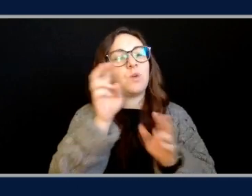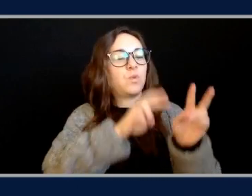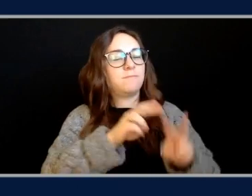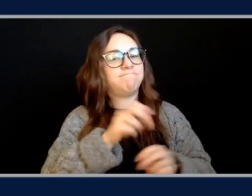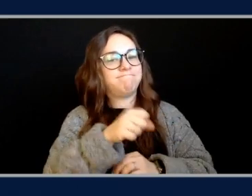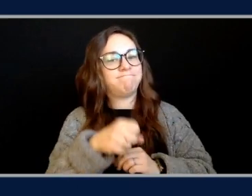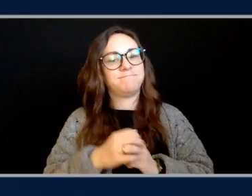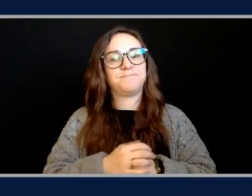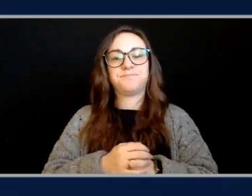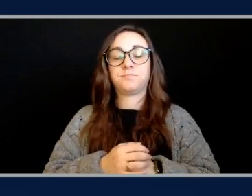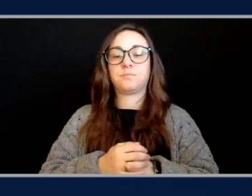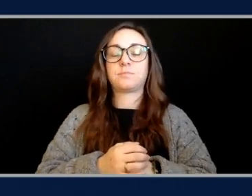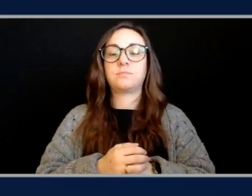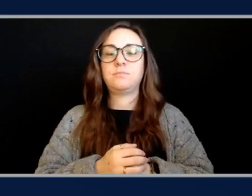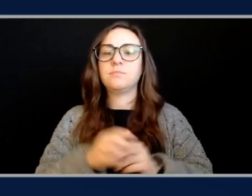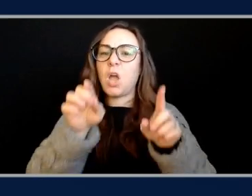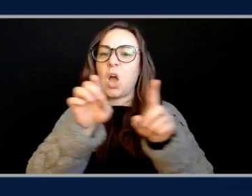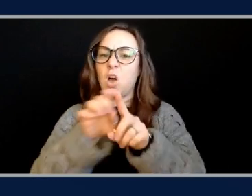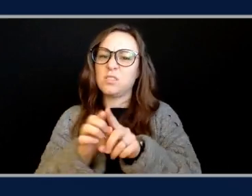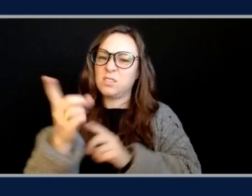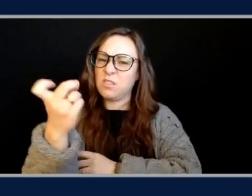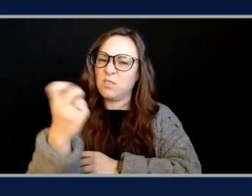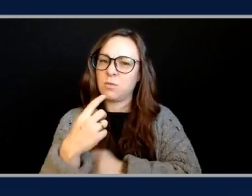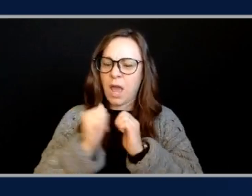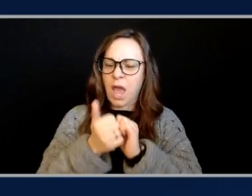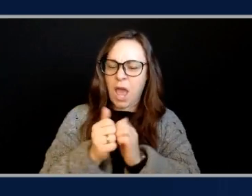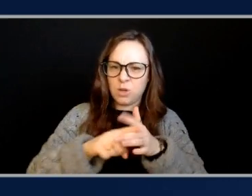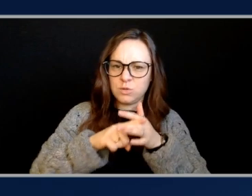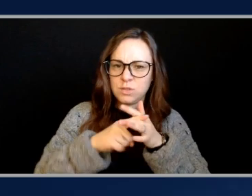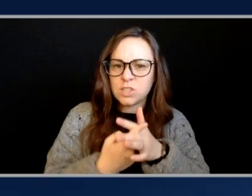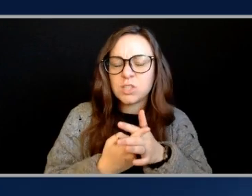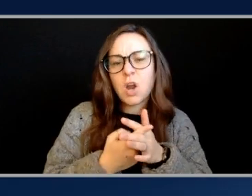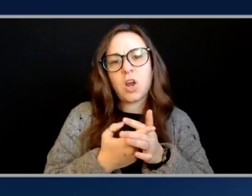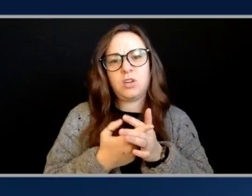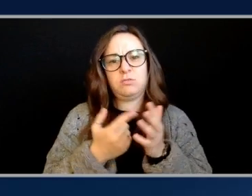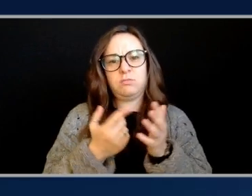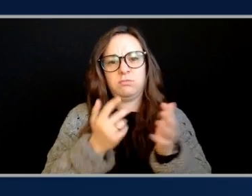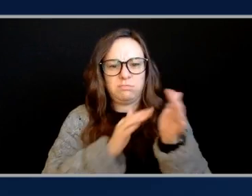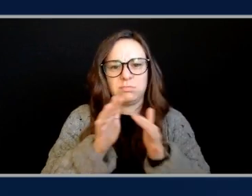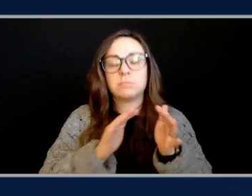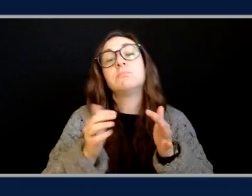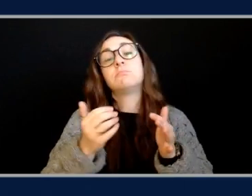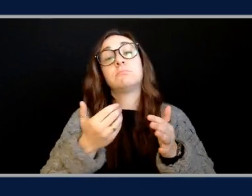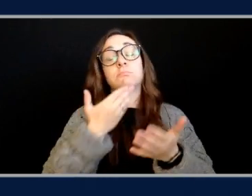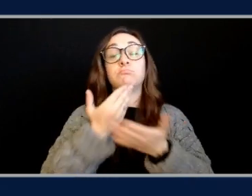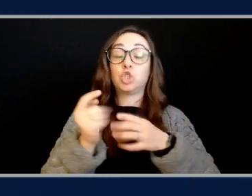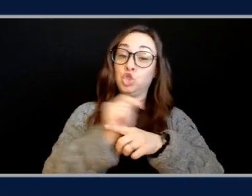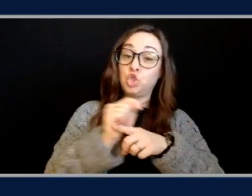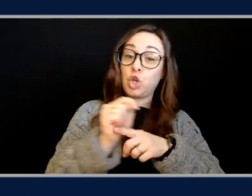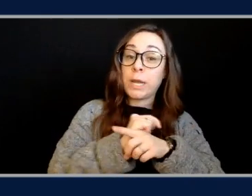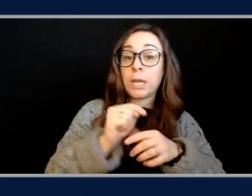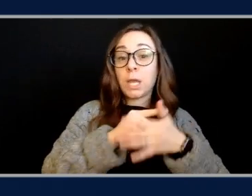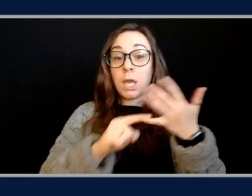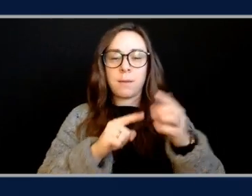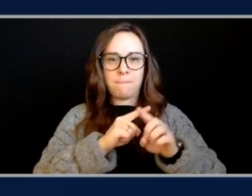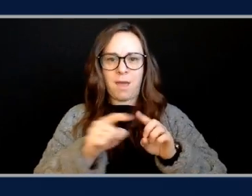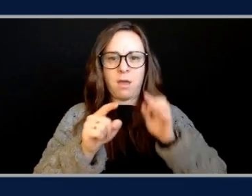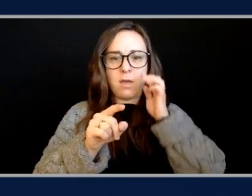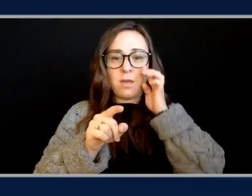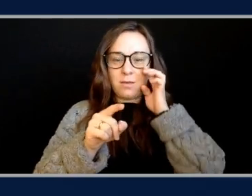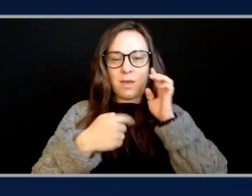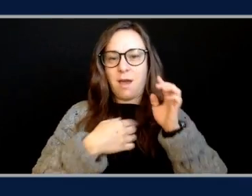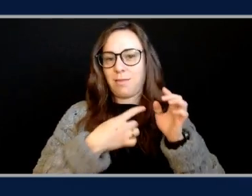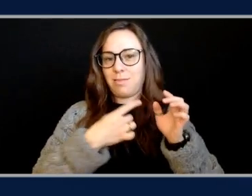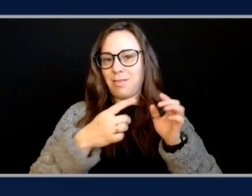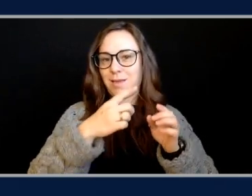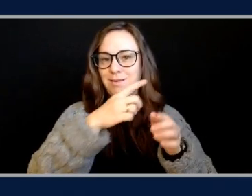in chat about ways to get started and learn. We provided a pretty good answer about some of the training and stuff, but one of the things I like about these tools and